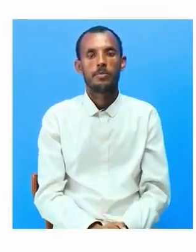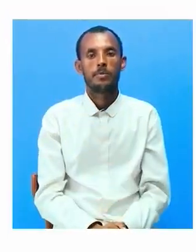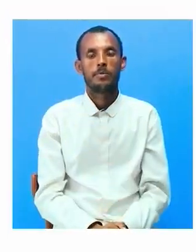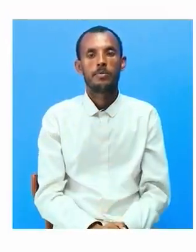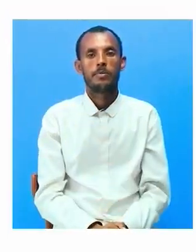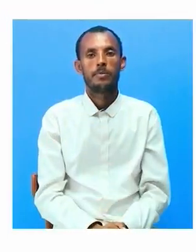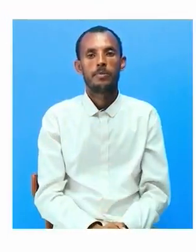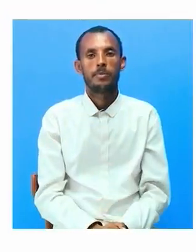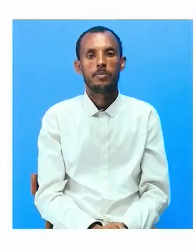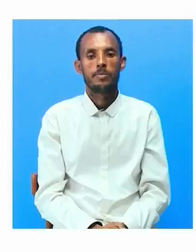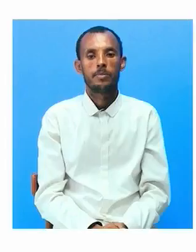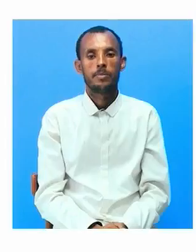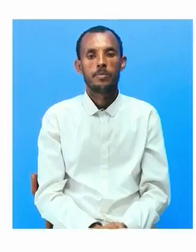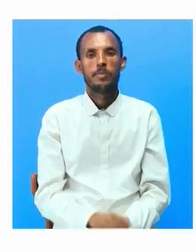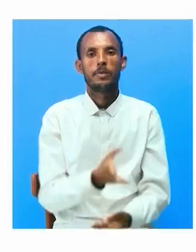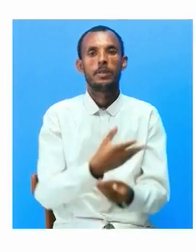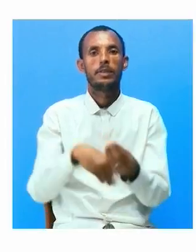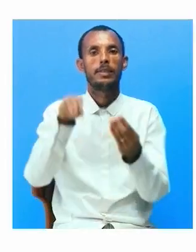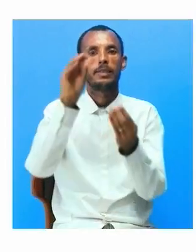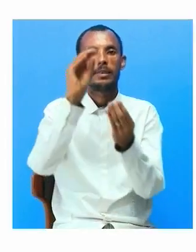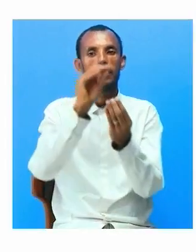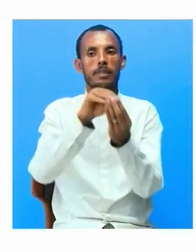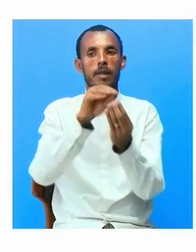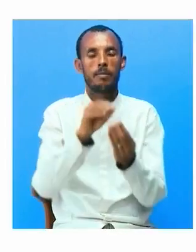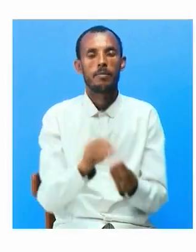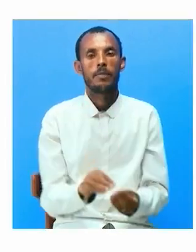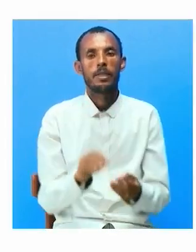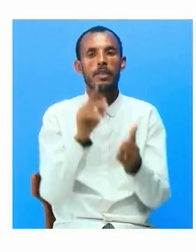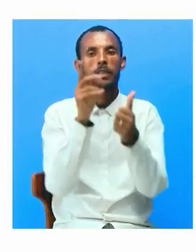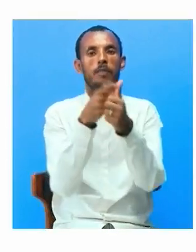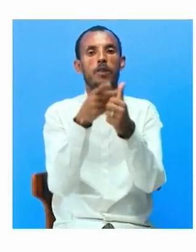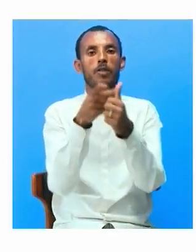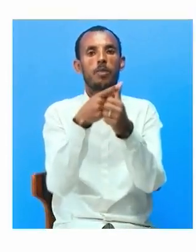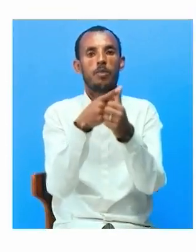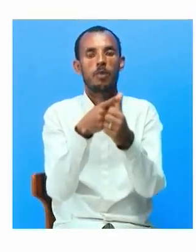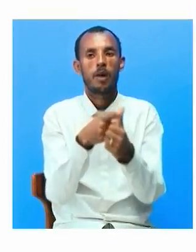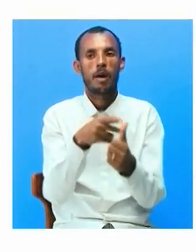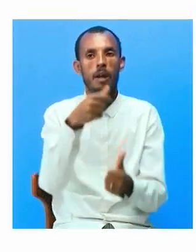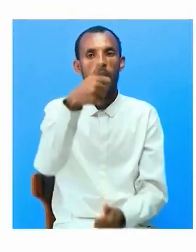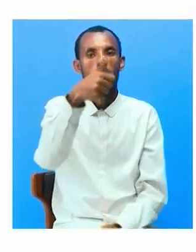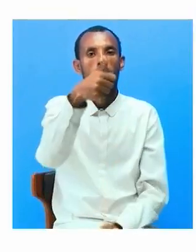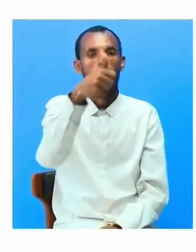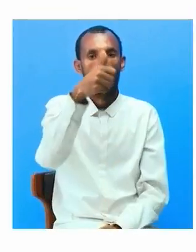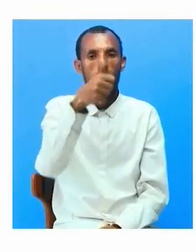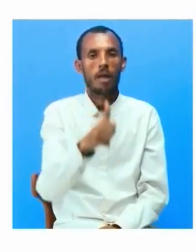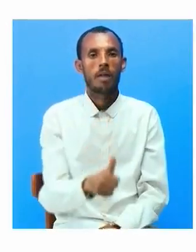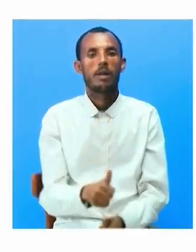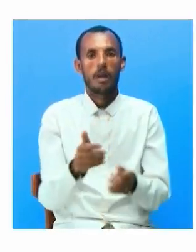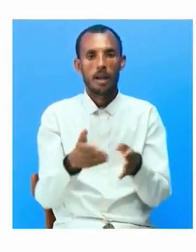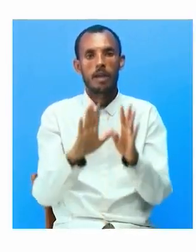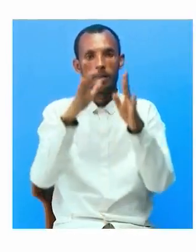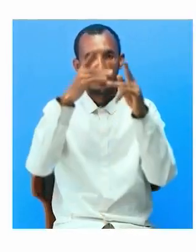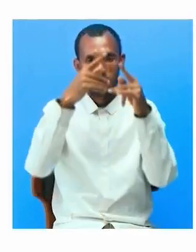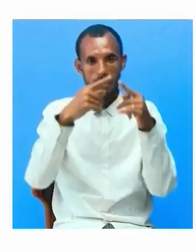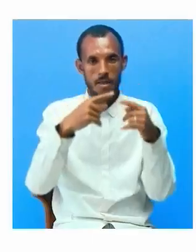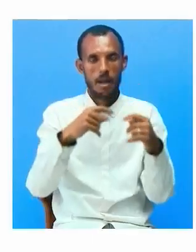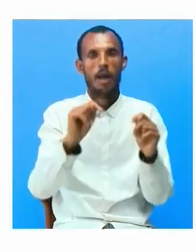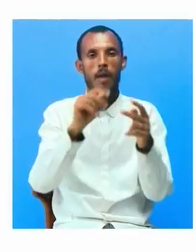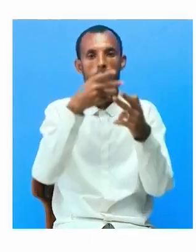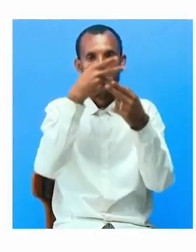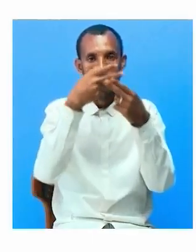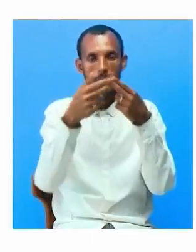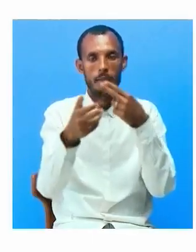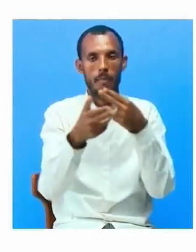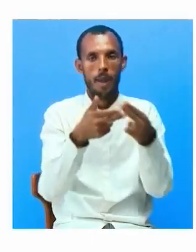into sum. The first one is, let's try to multiply